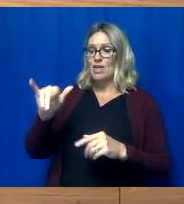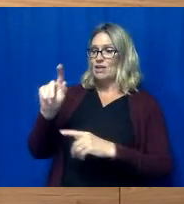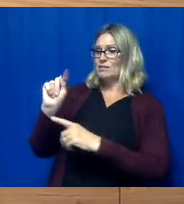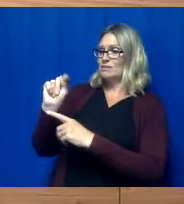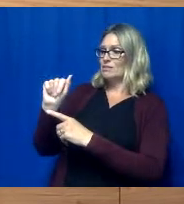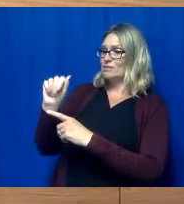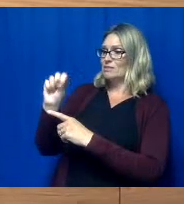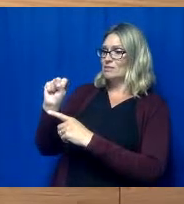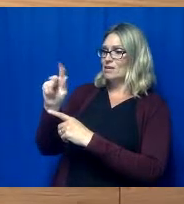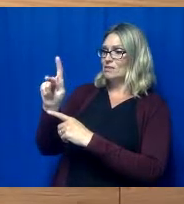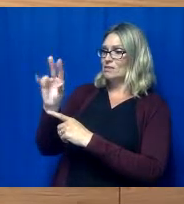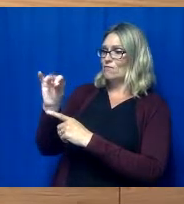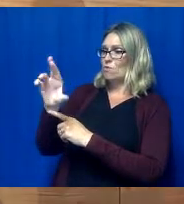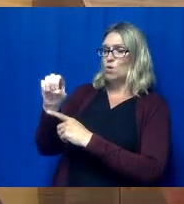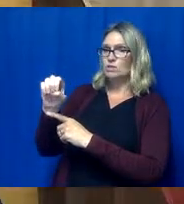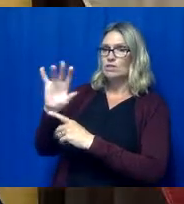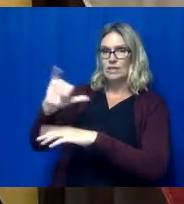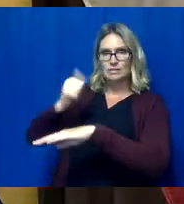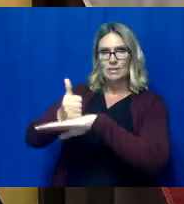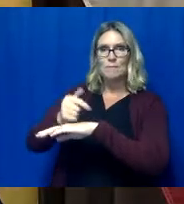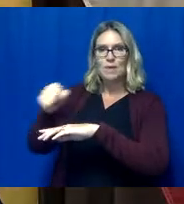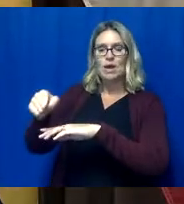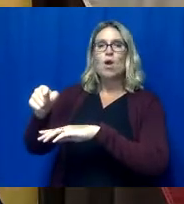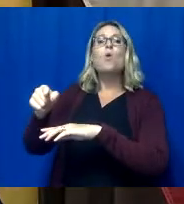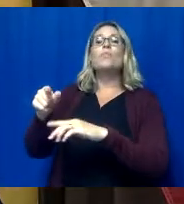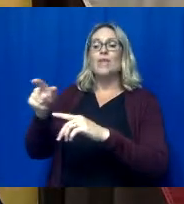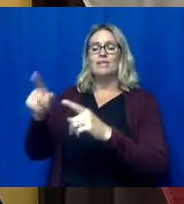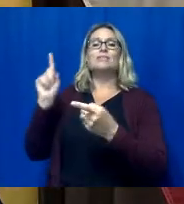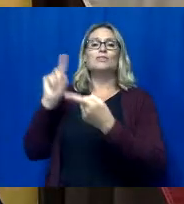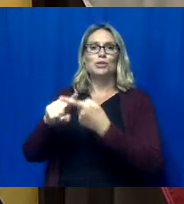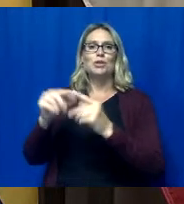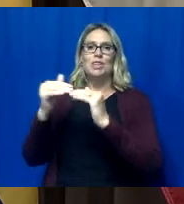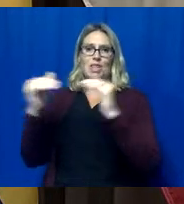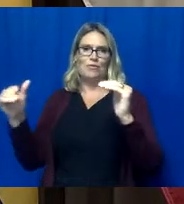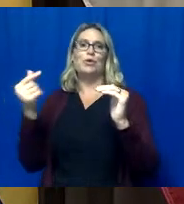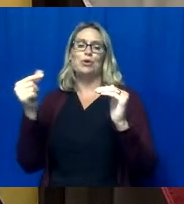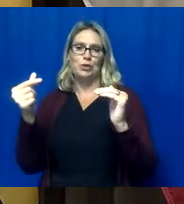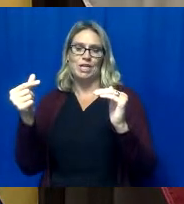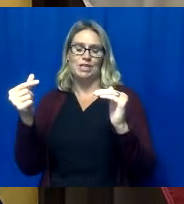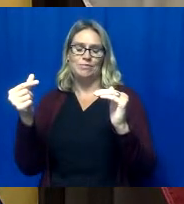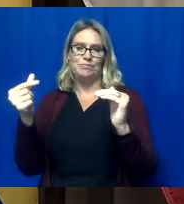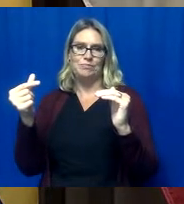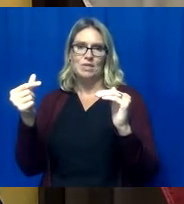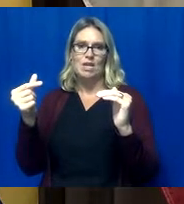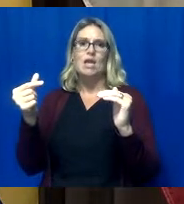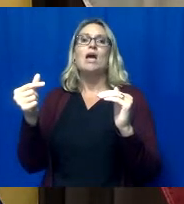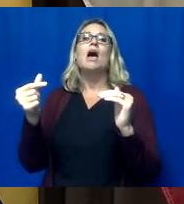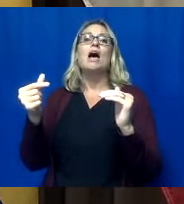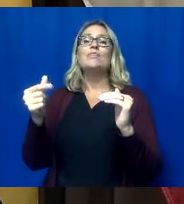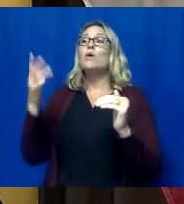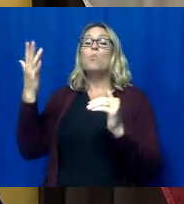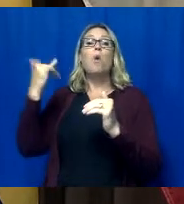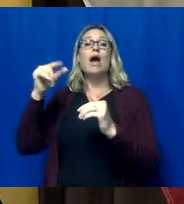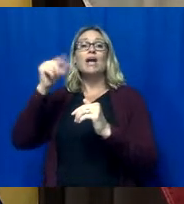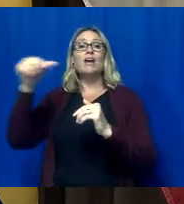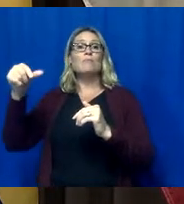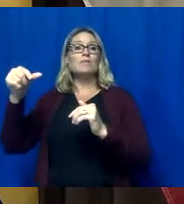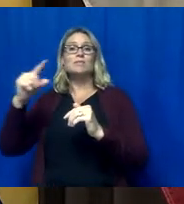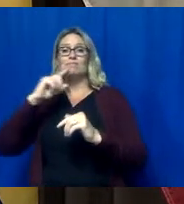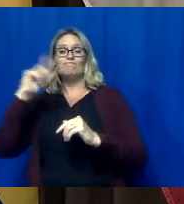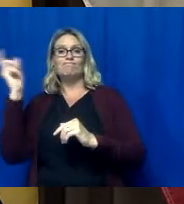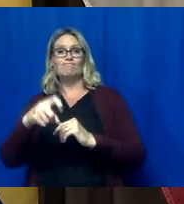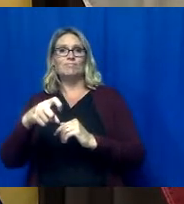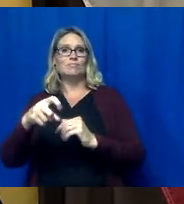in position until we actually went to green and went and suspended the mandatory order. So now